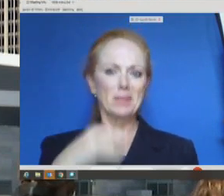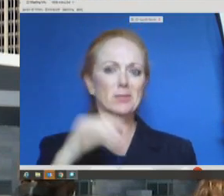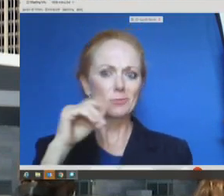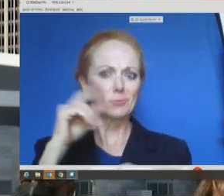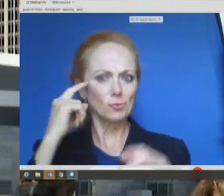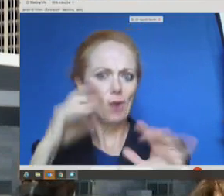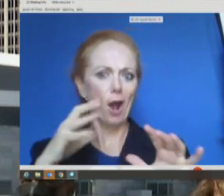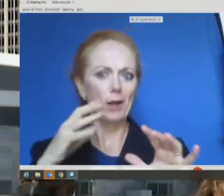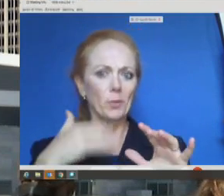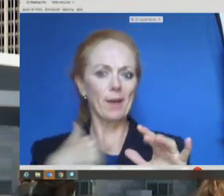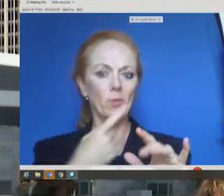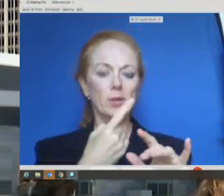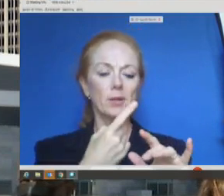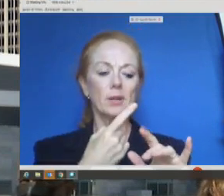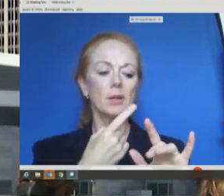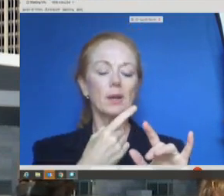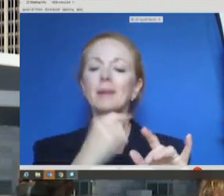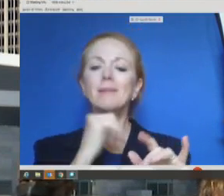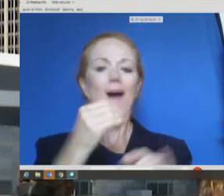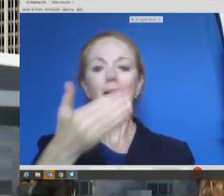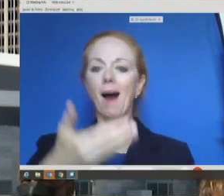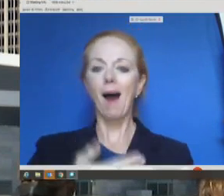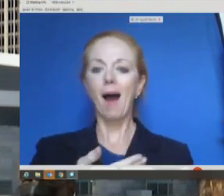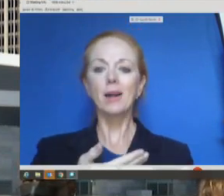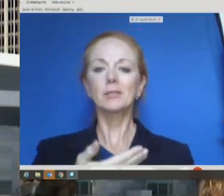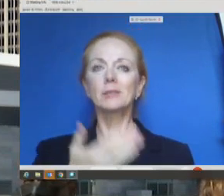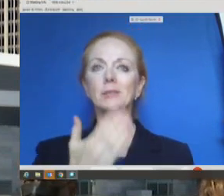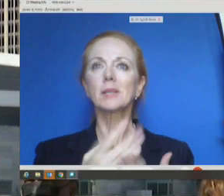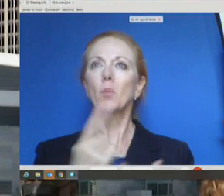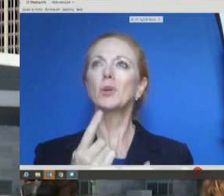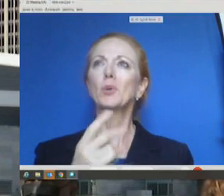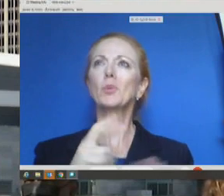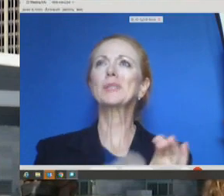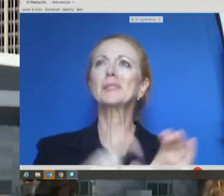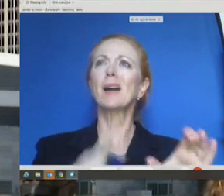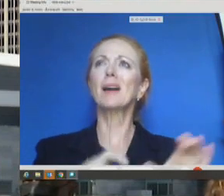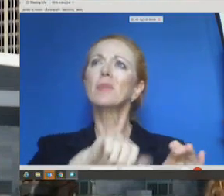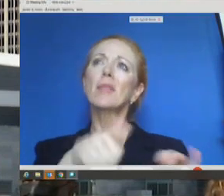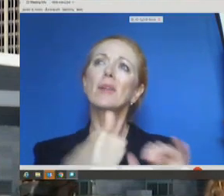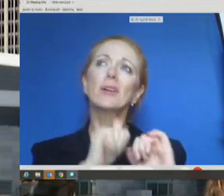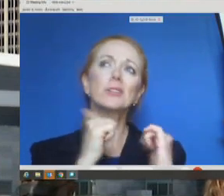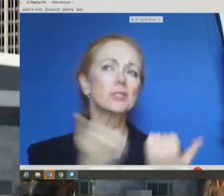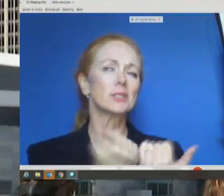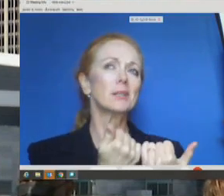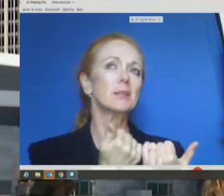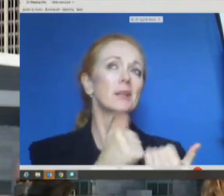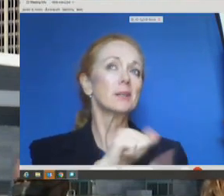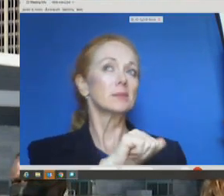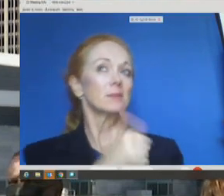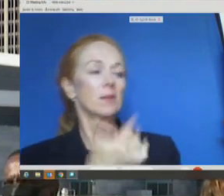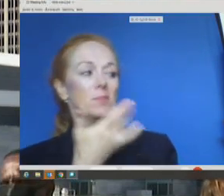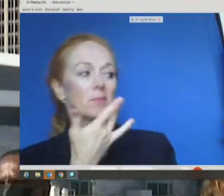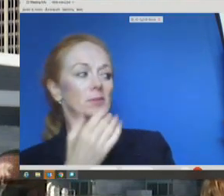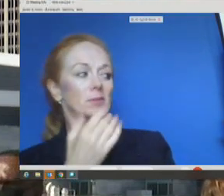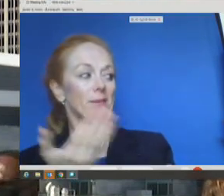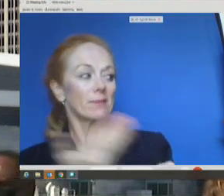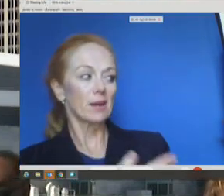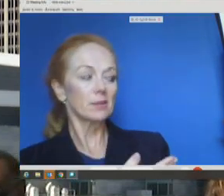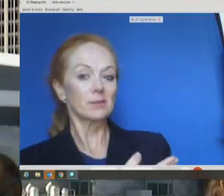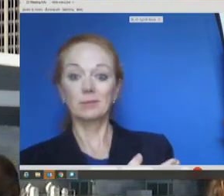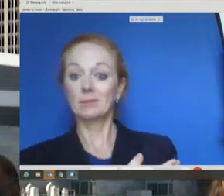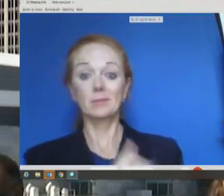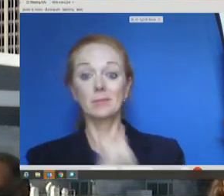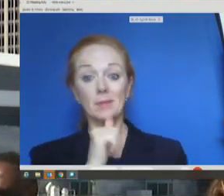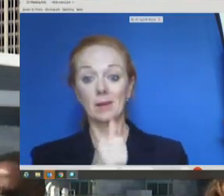come to Charlotte-Mecklenburg Police Department. However, we require those officers to sign a waiver so that we can get